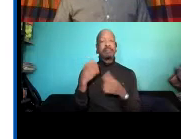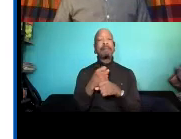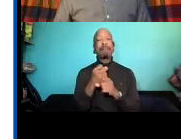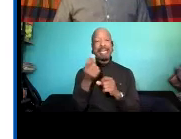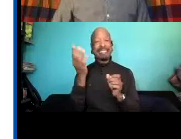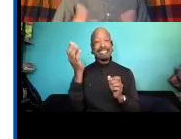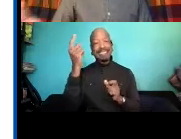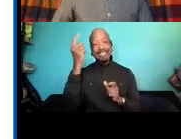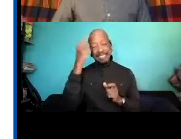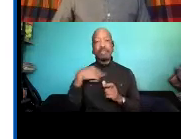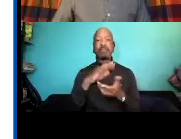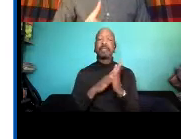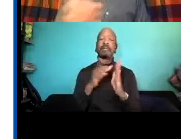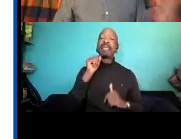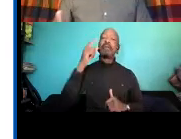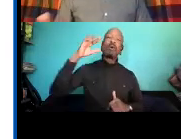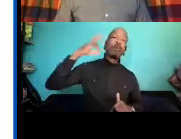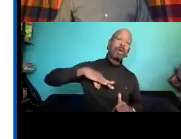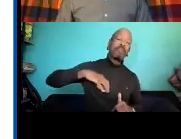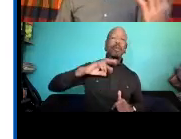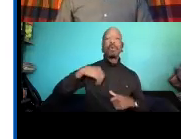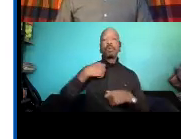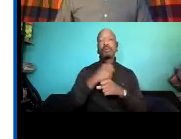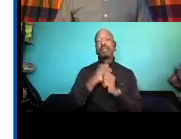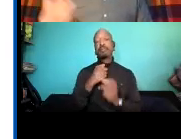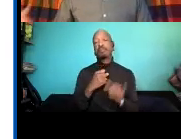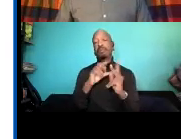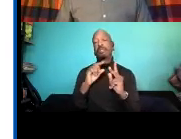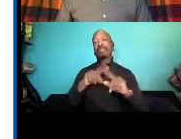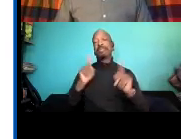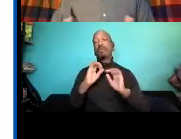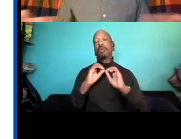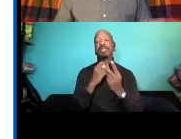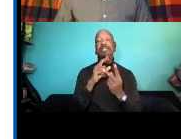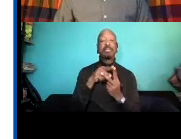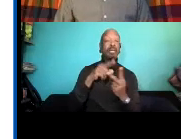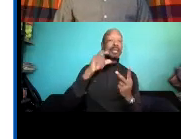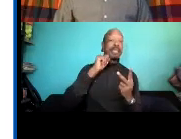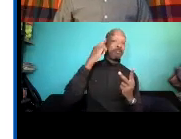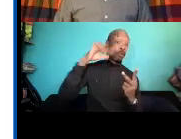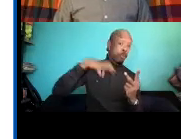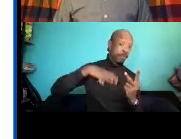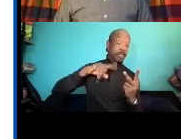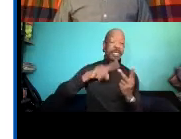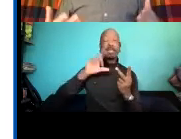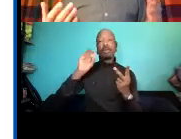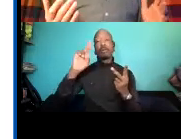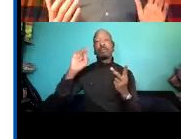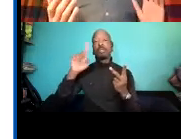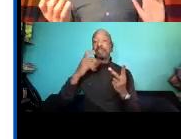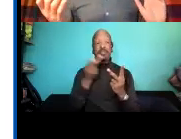nonprofit instead, or maybe to create two different organizations, one nonprofit and one cooperative that are connected in some way.